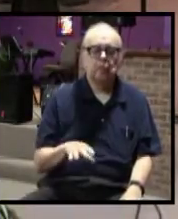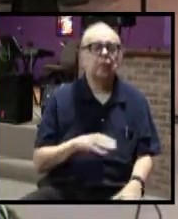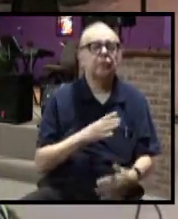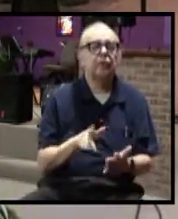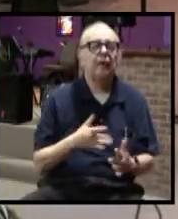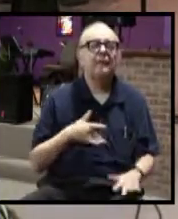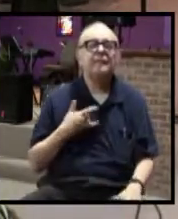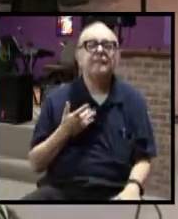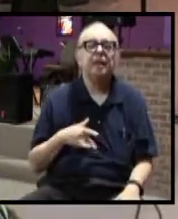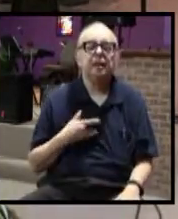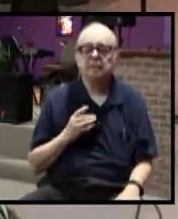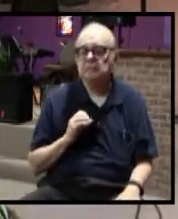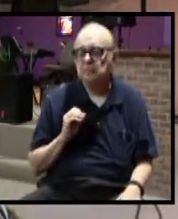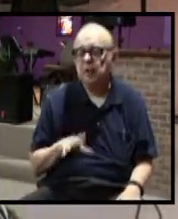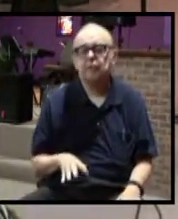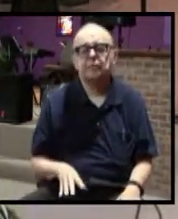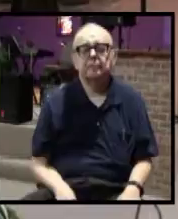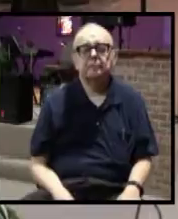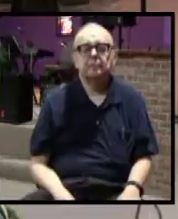you lost all feeling.